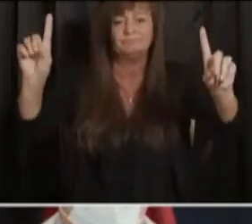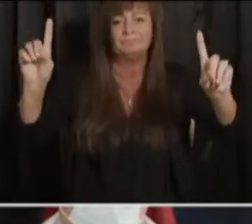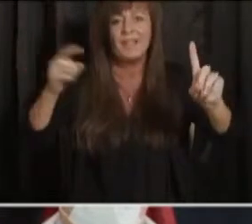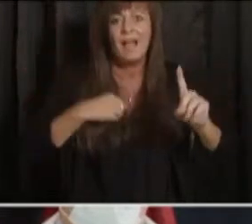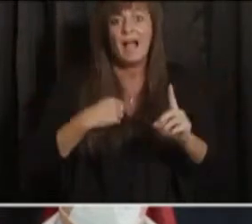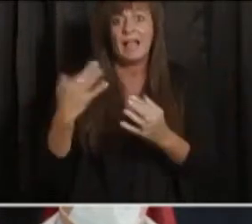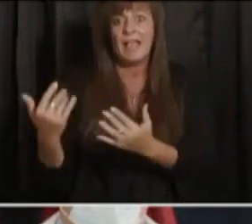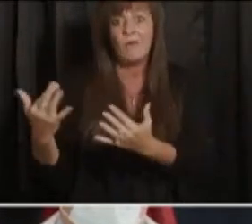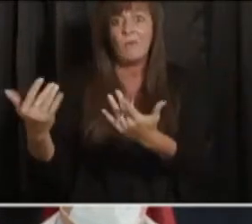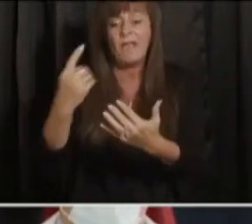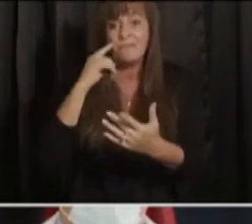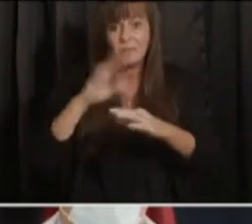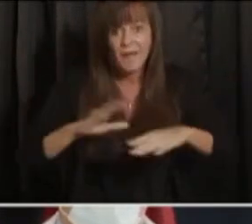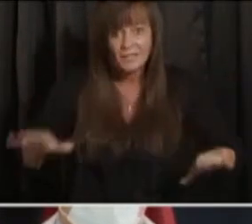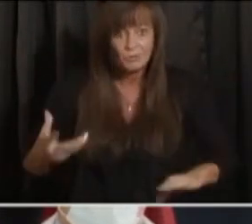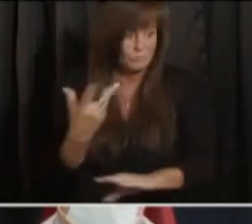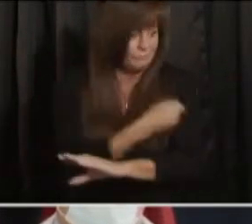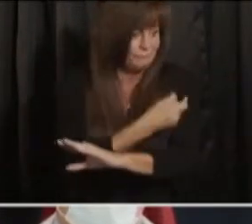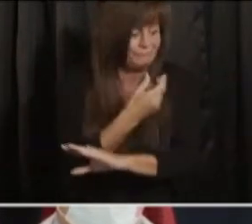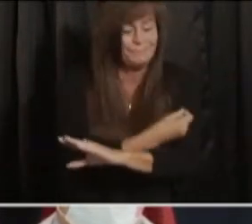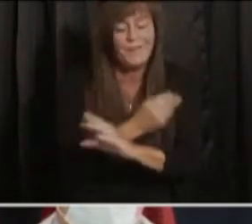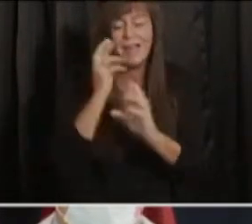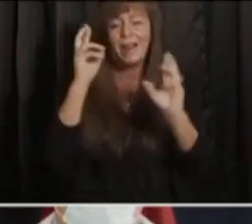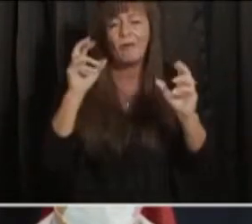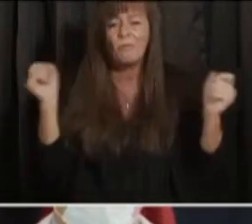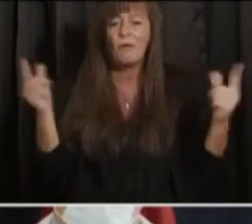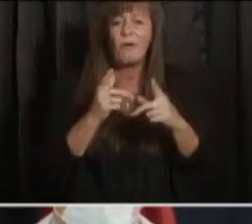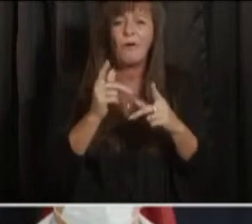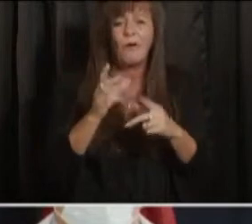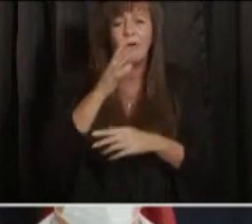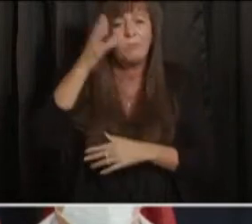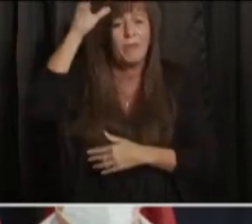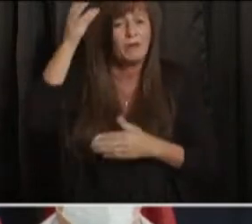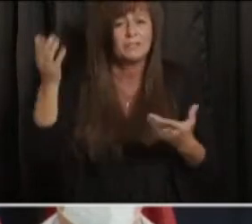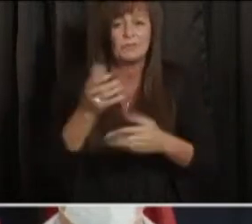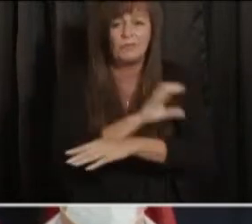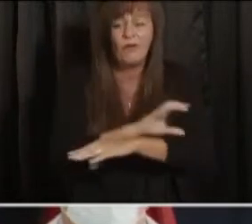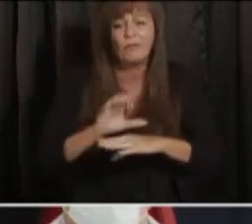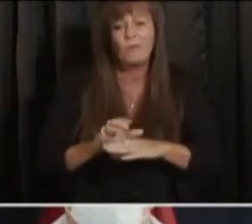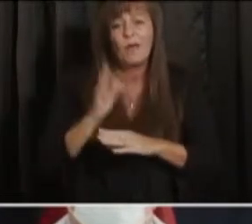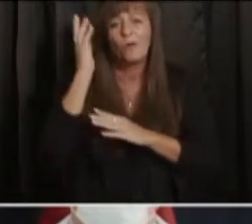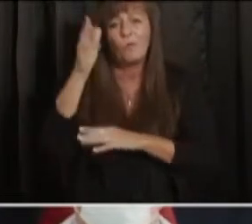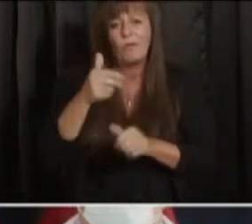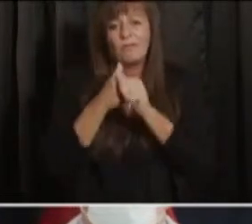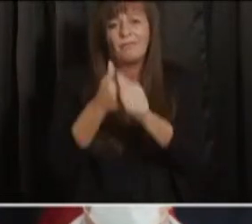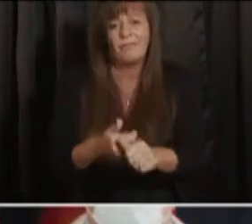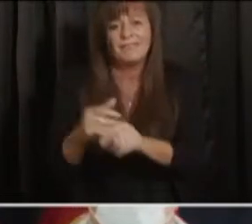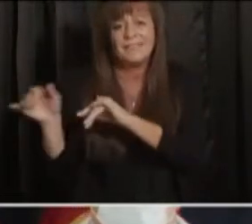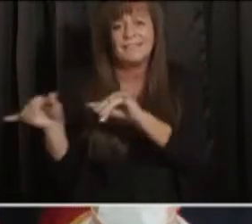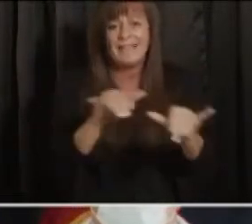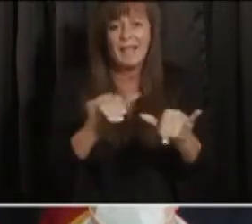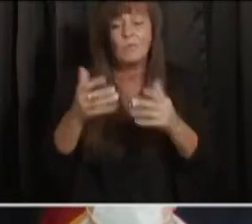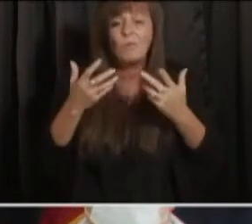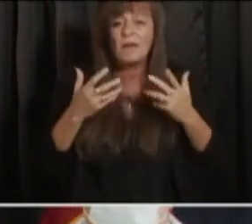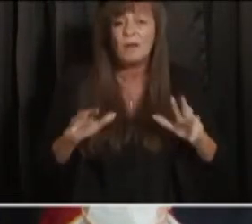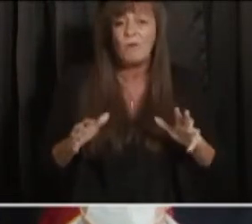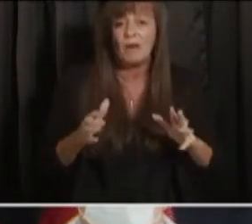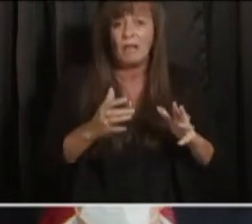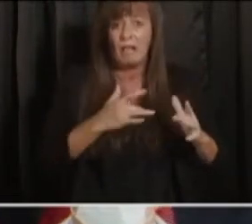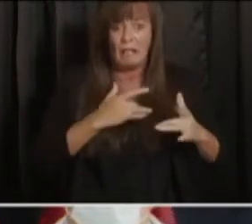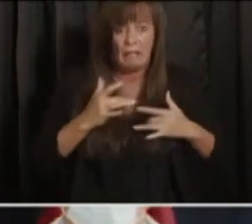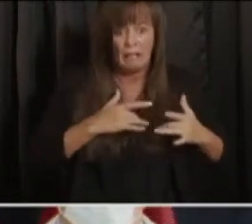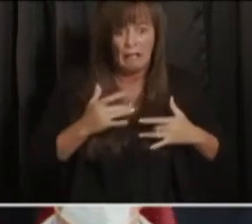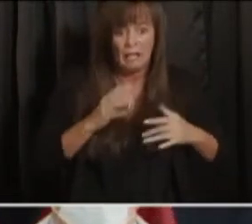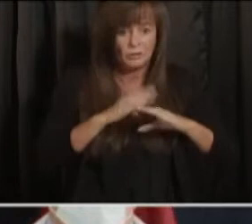hope every parent in Colorado does the same. We won't have to worry about our kids getting sick or our kids